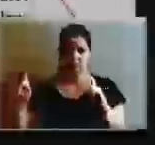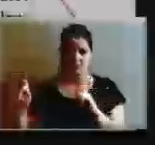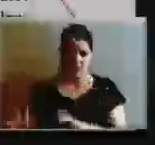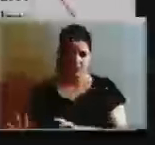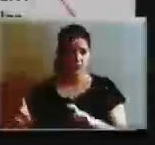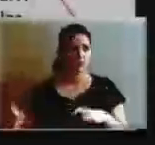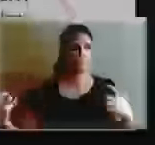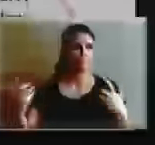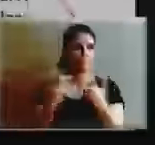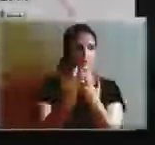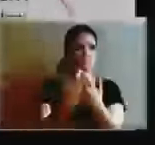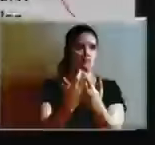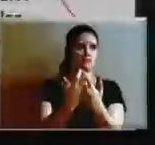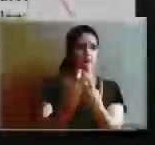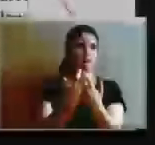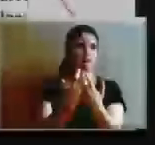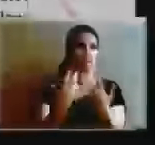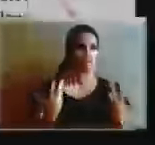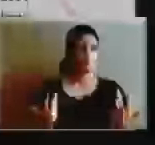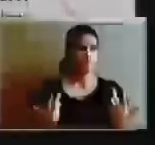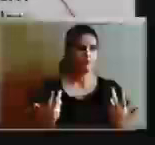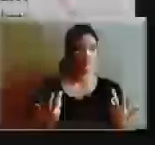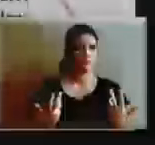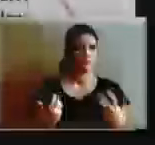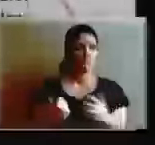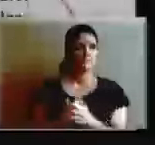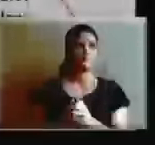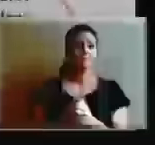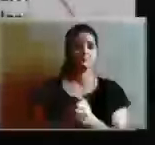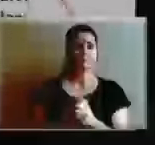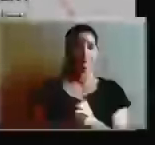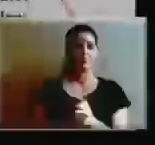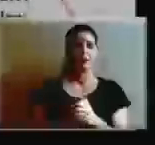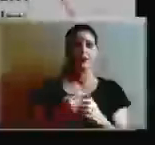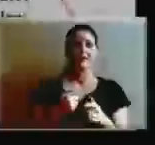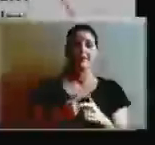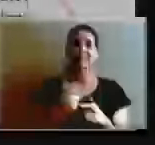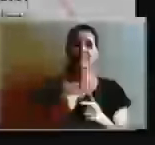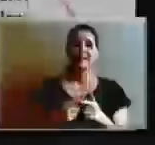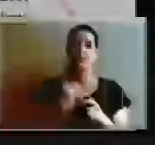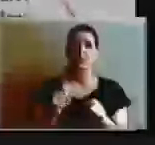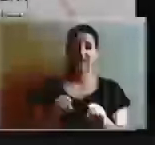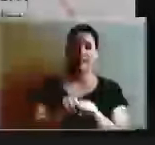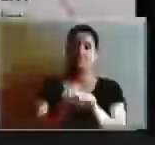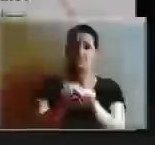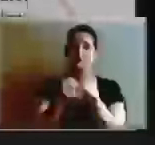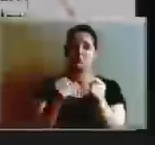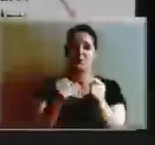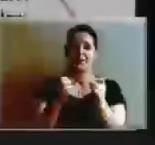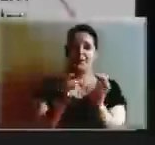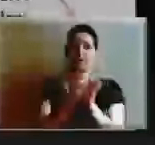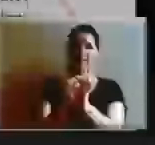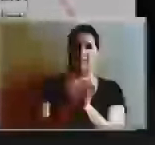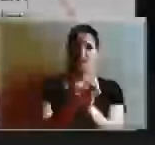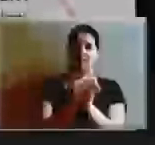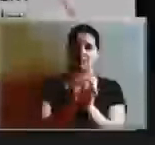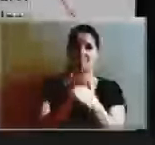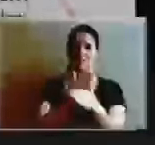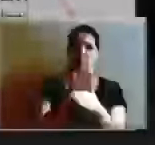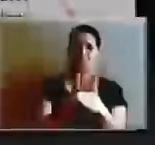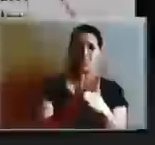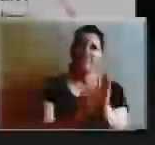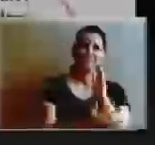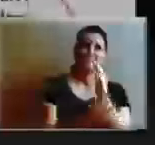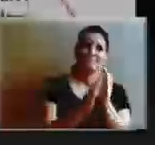our student. And we can break the correlation that you sometimes see between poverty and low achievement. If we get this